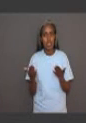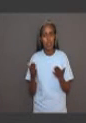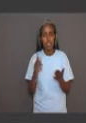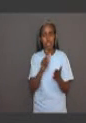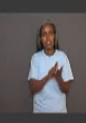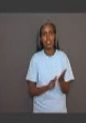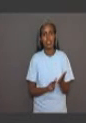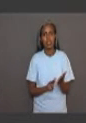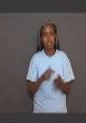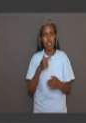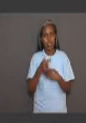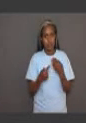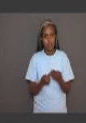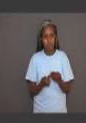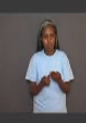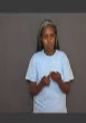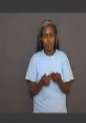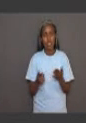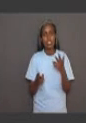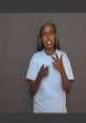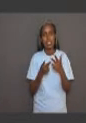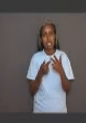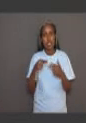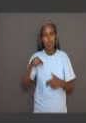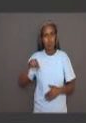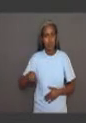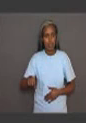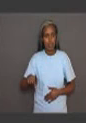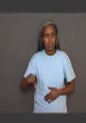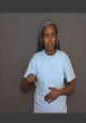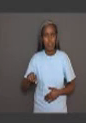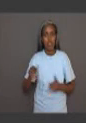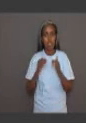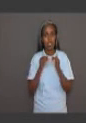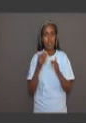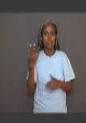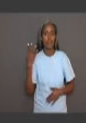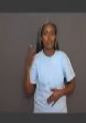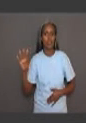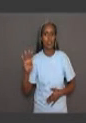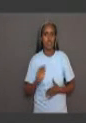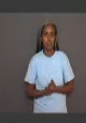list. So, the third quartile is 14.